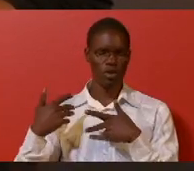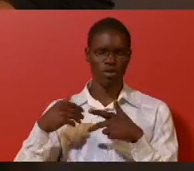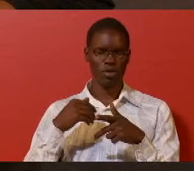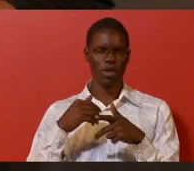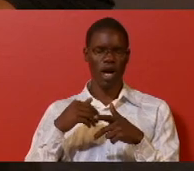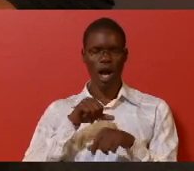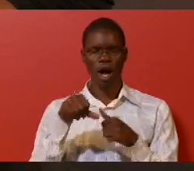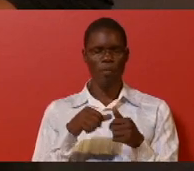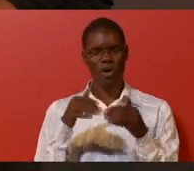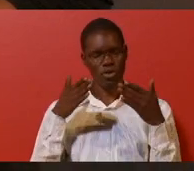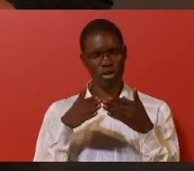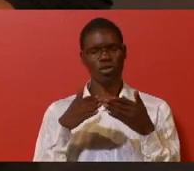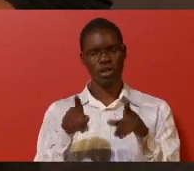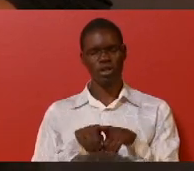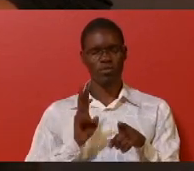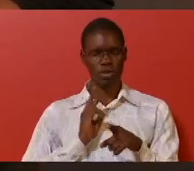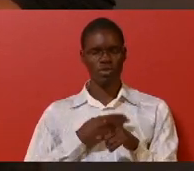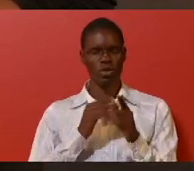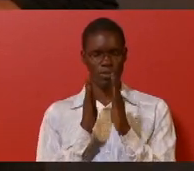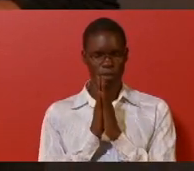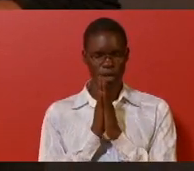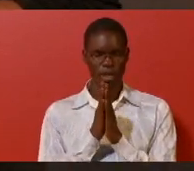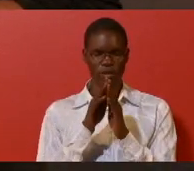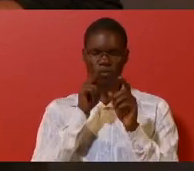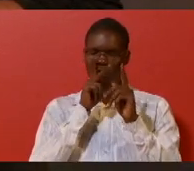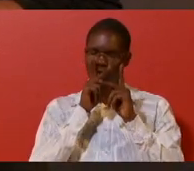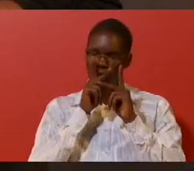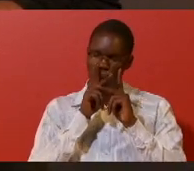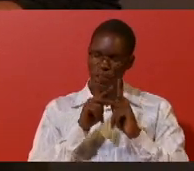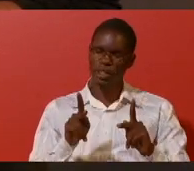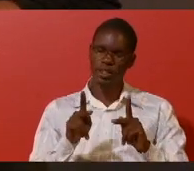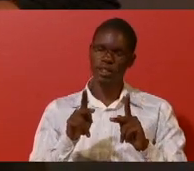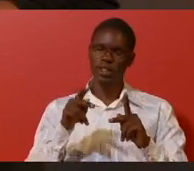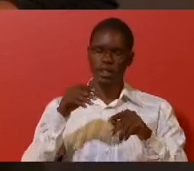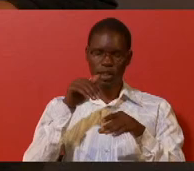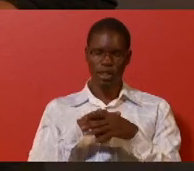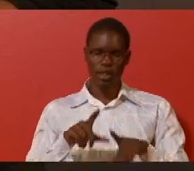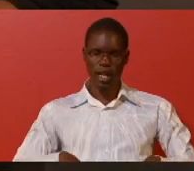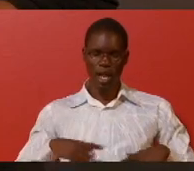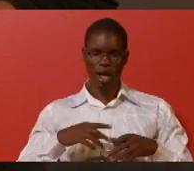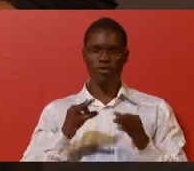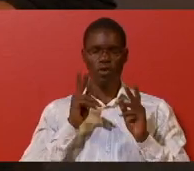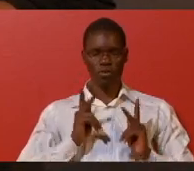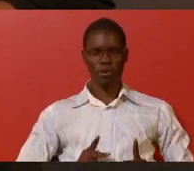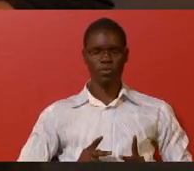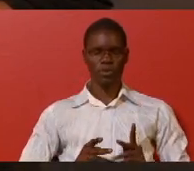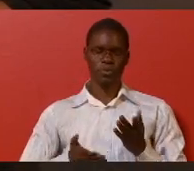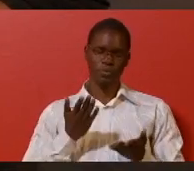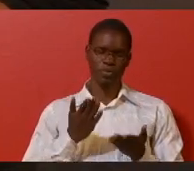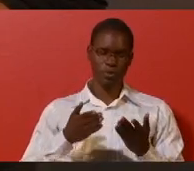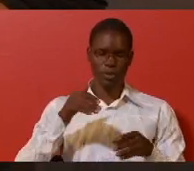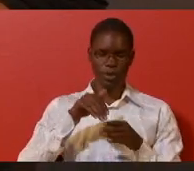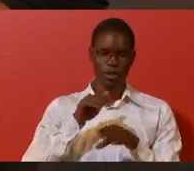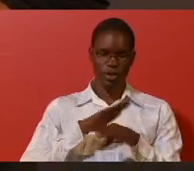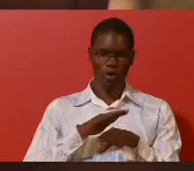particular issue. We pray peace into the lives of people, of husbands, of wives. They might remember they're on the same